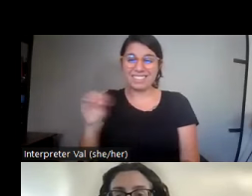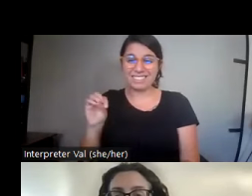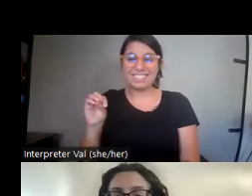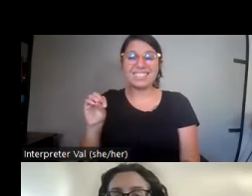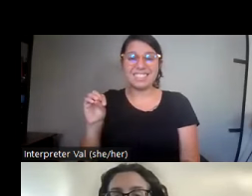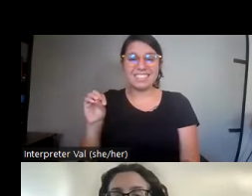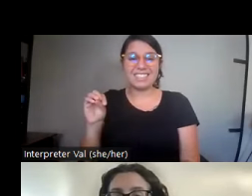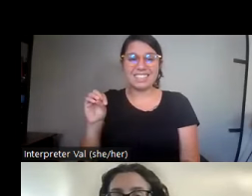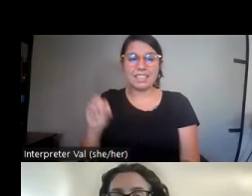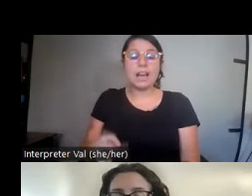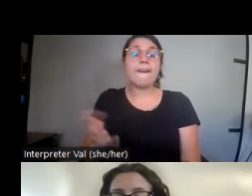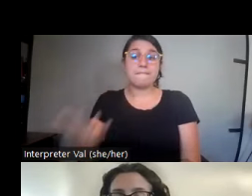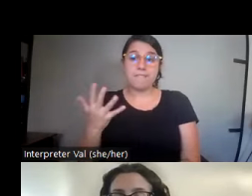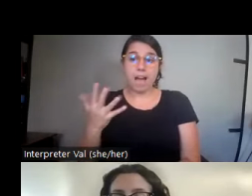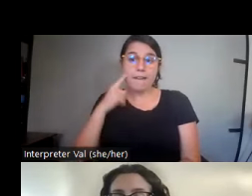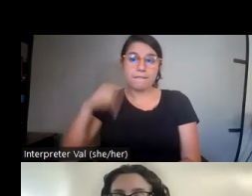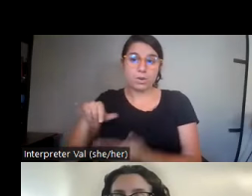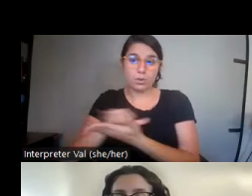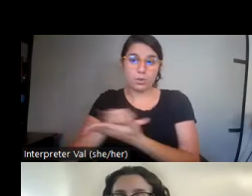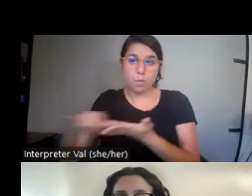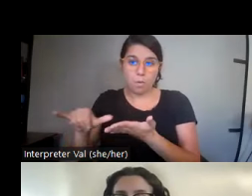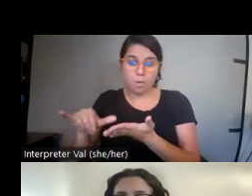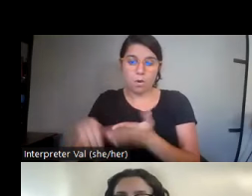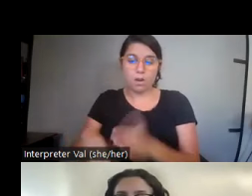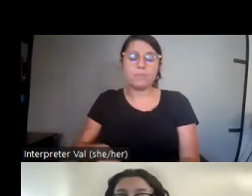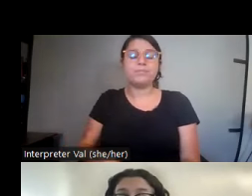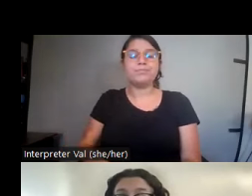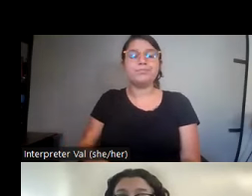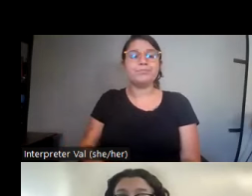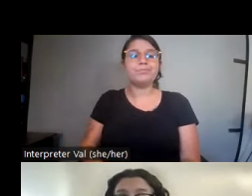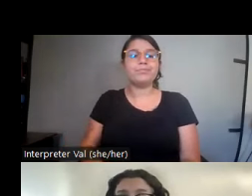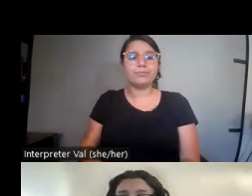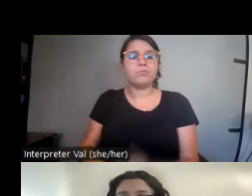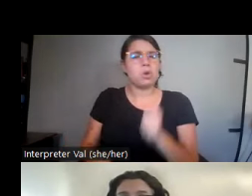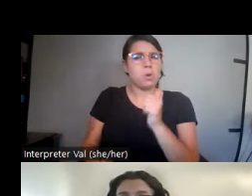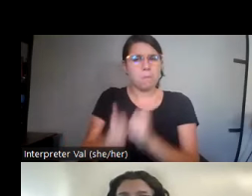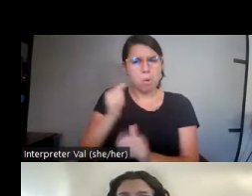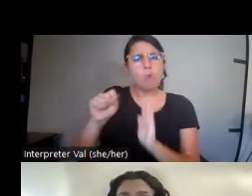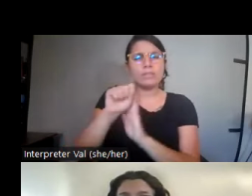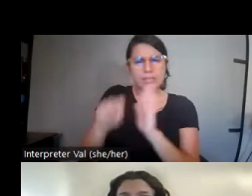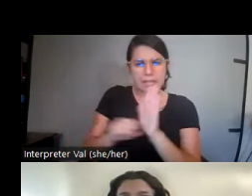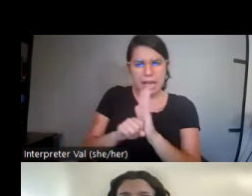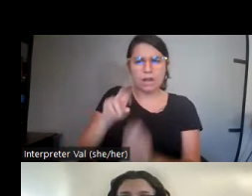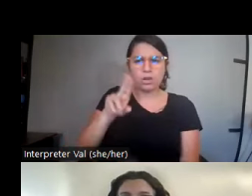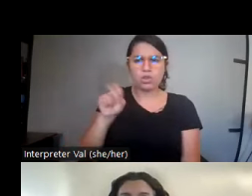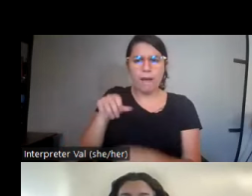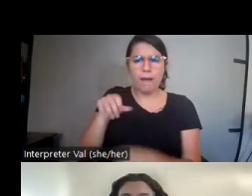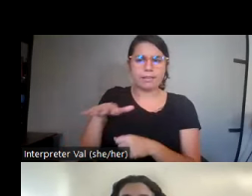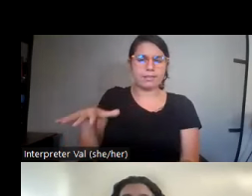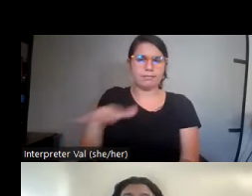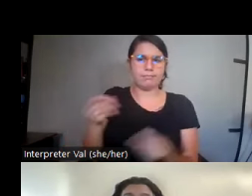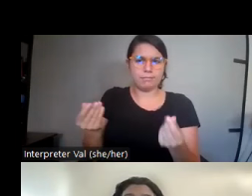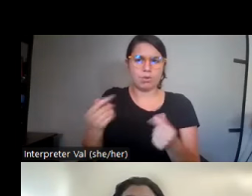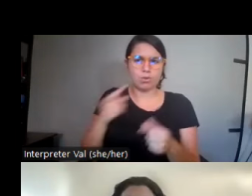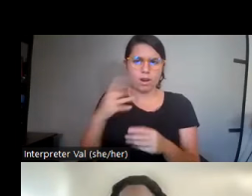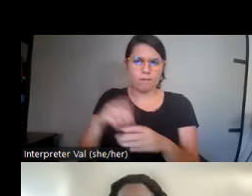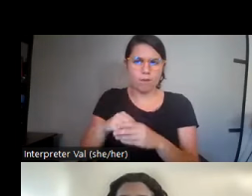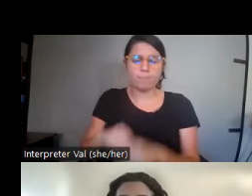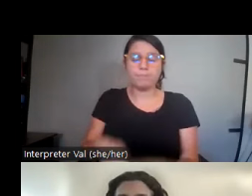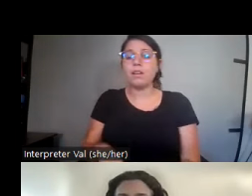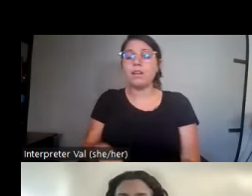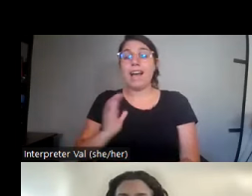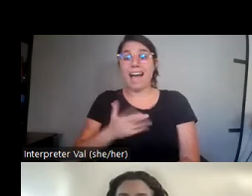and 5 in New York State, and they represent most states and US territories. Our LEND is the only